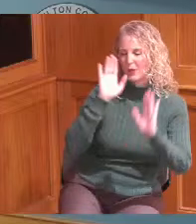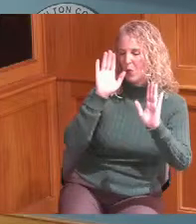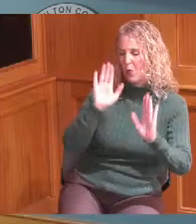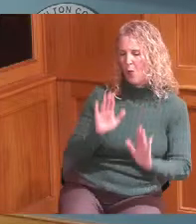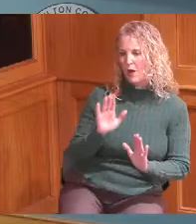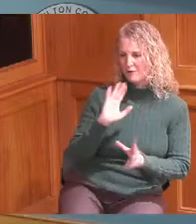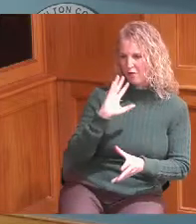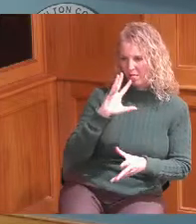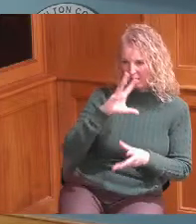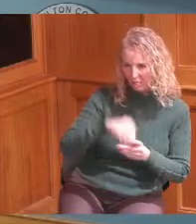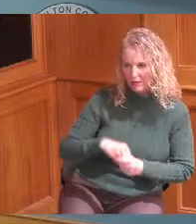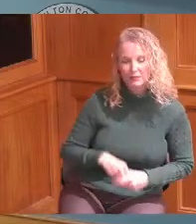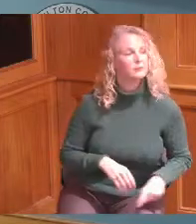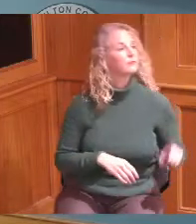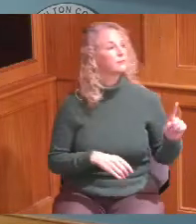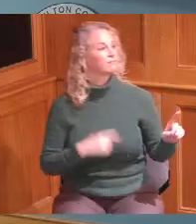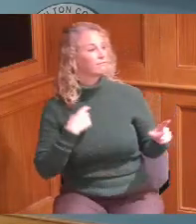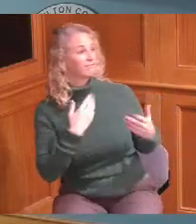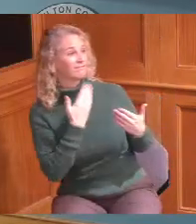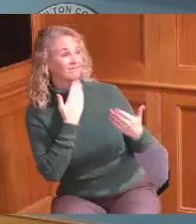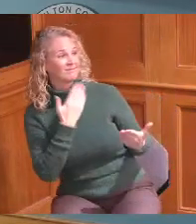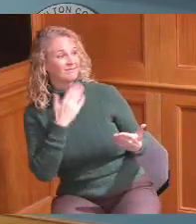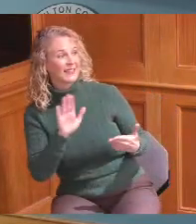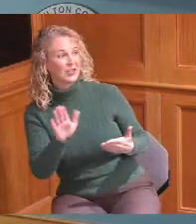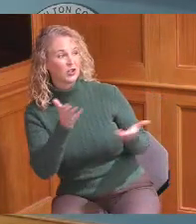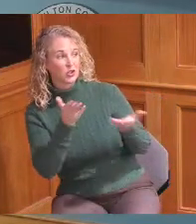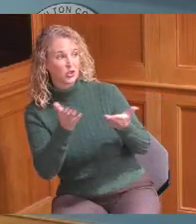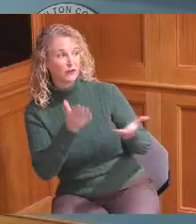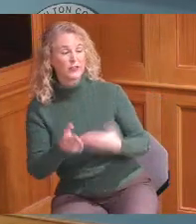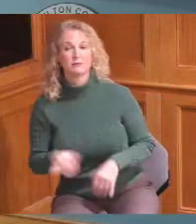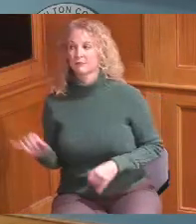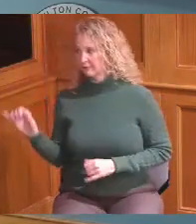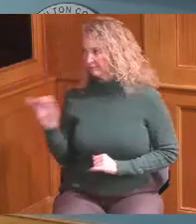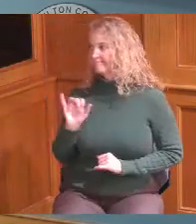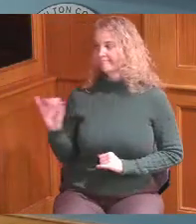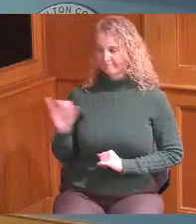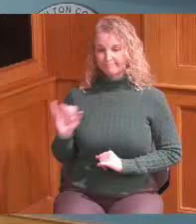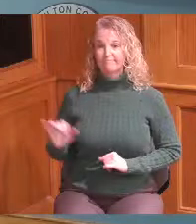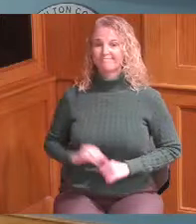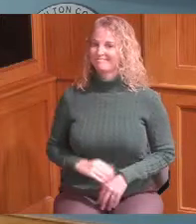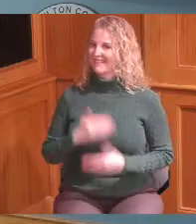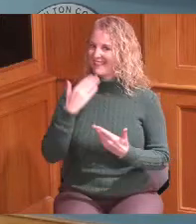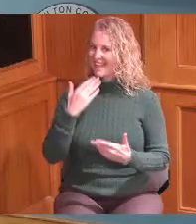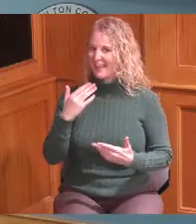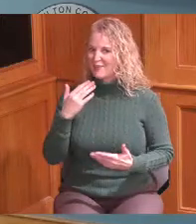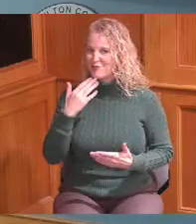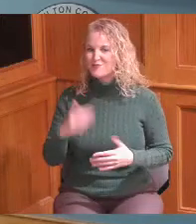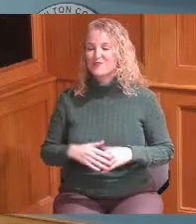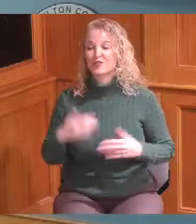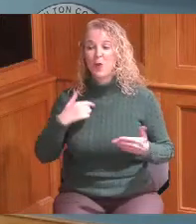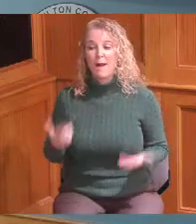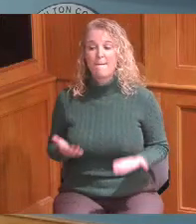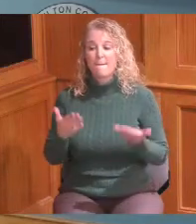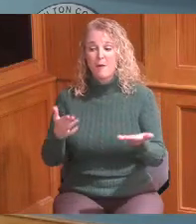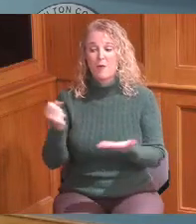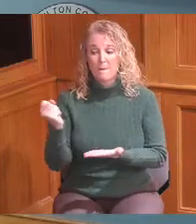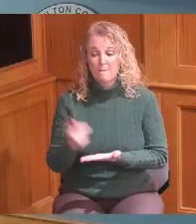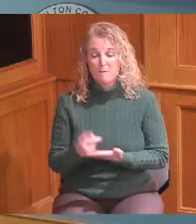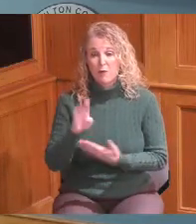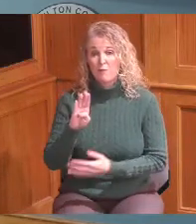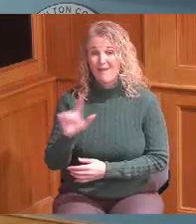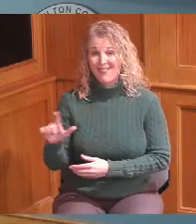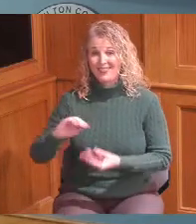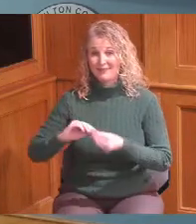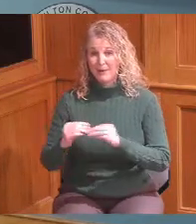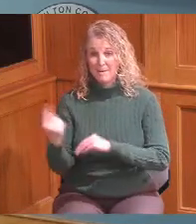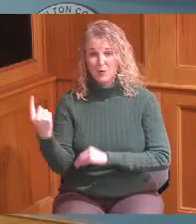Thank you. Thank you. I just want to thank him for serving. Ditto. All right. Thank you very much. I'm going to make a motion to approve of by-leave